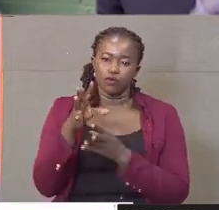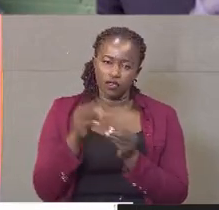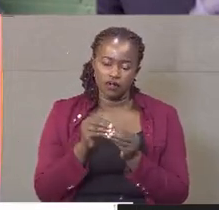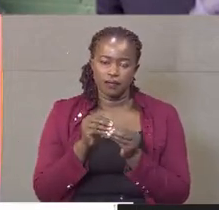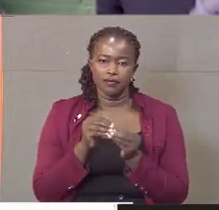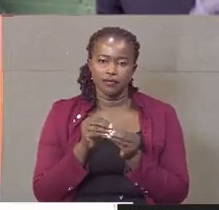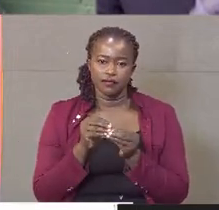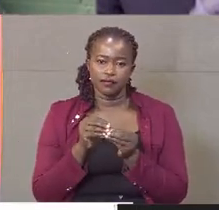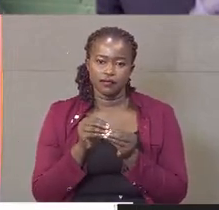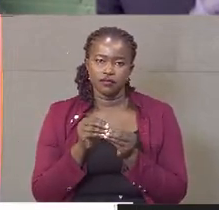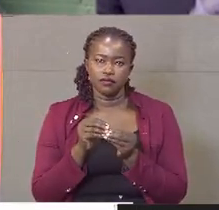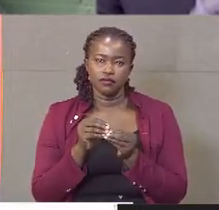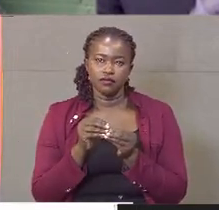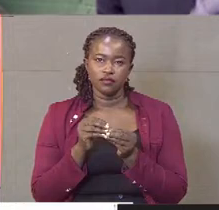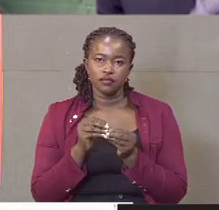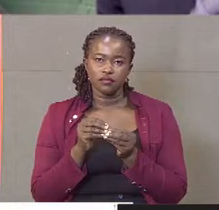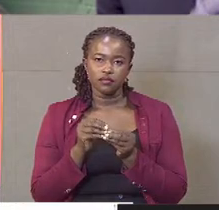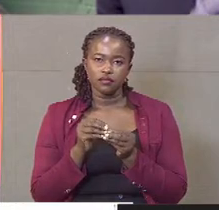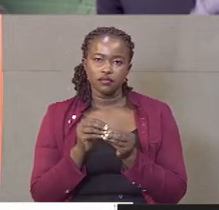As I wind up.